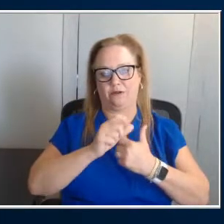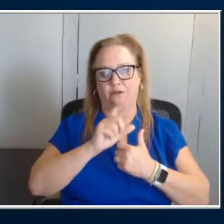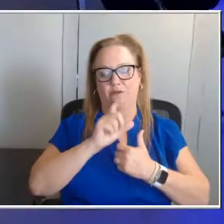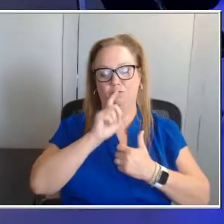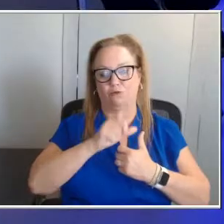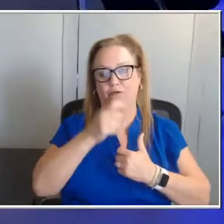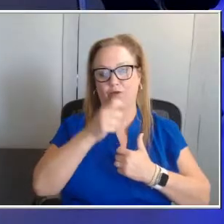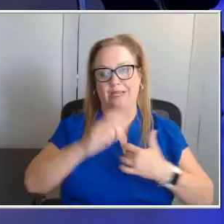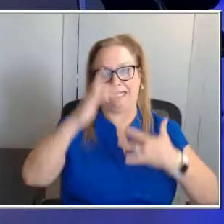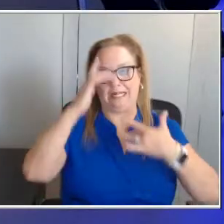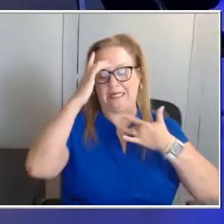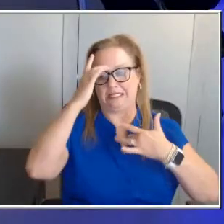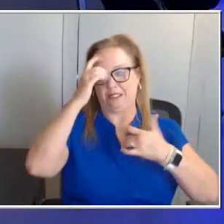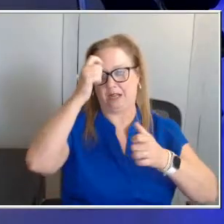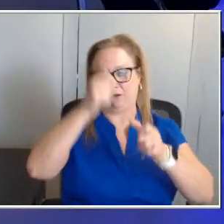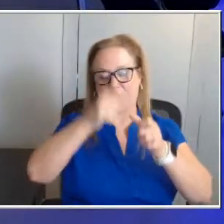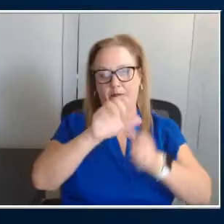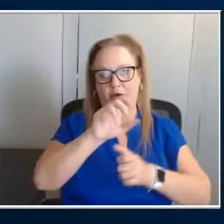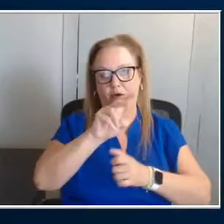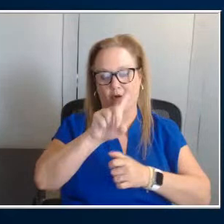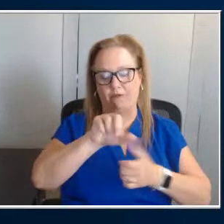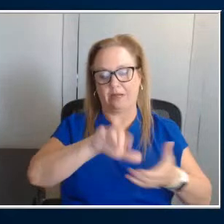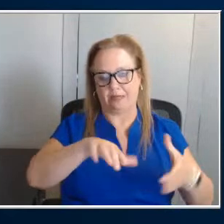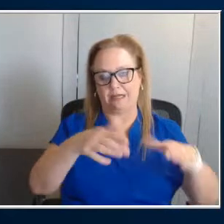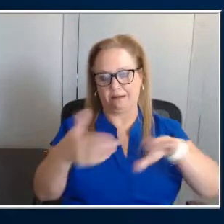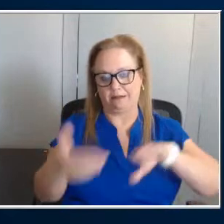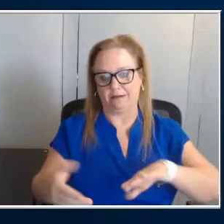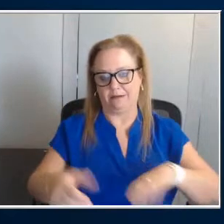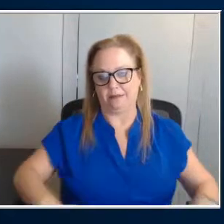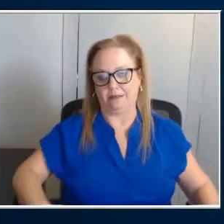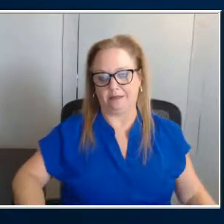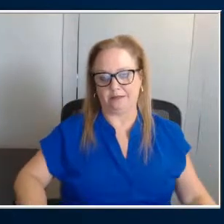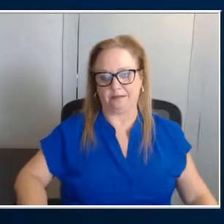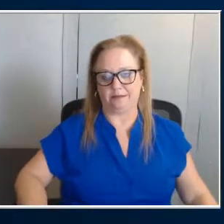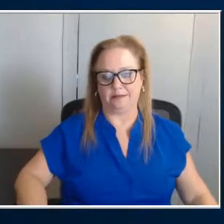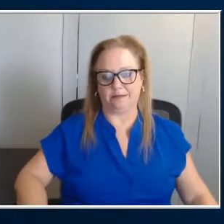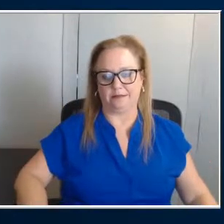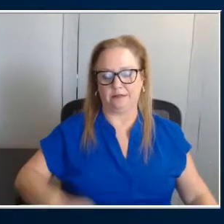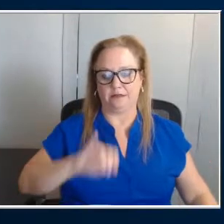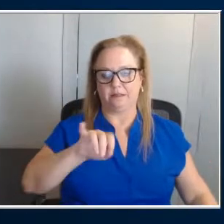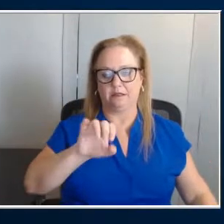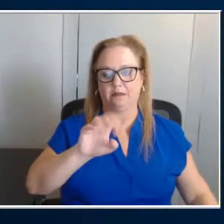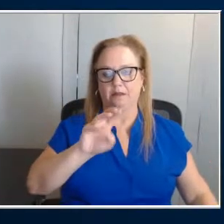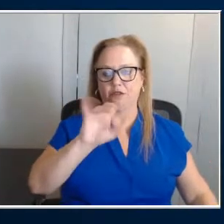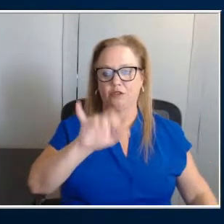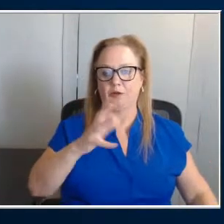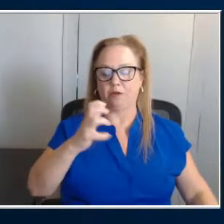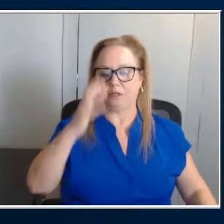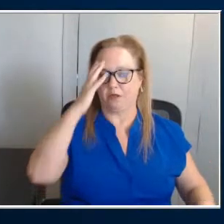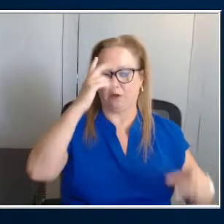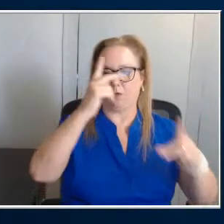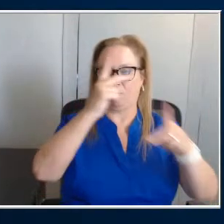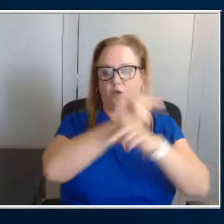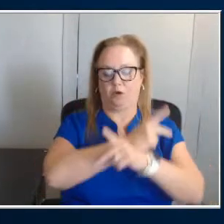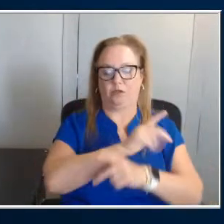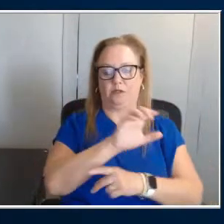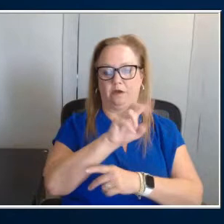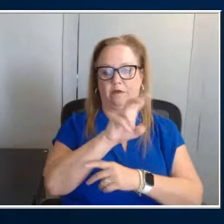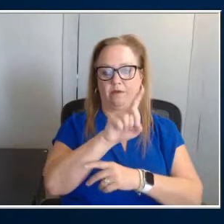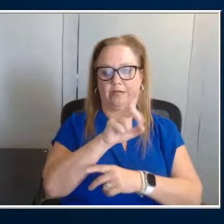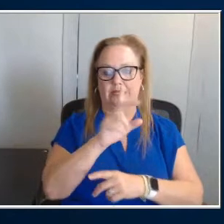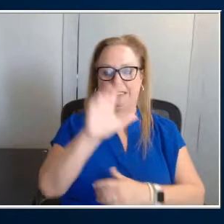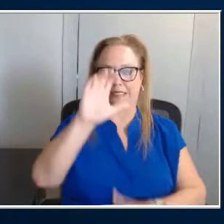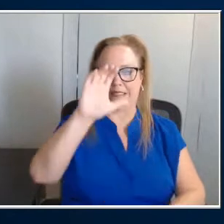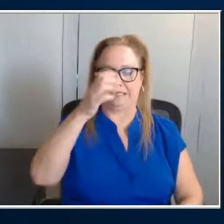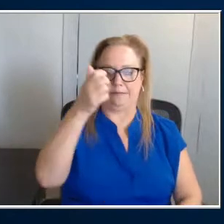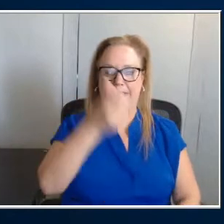It's just got to remember COVID can be deadly. Yeah. Jeremy wants to know, during the worst of this, it seemed like pretty much any